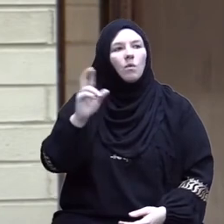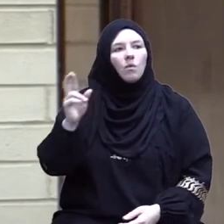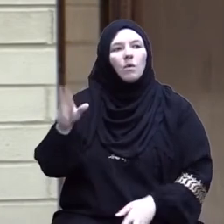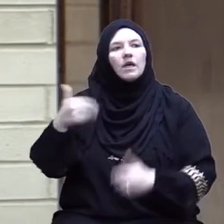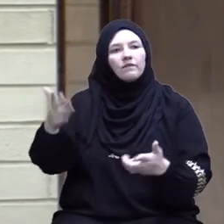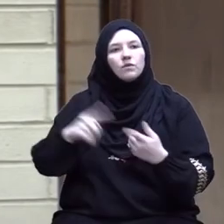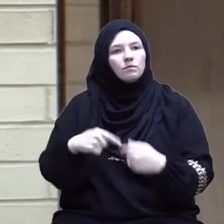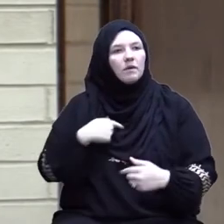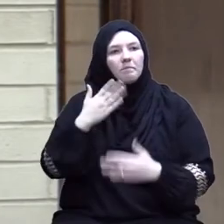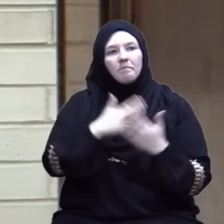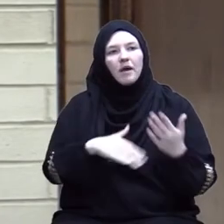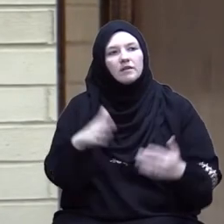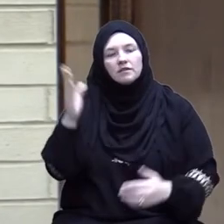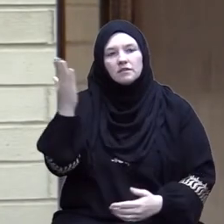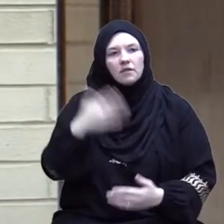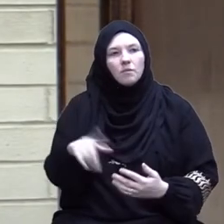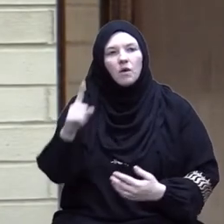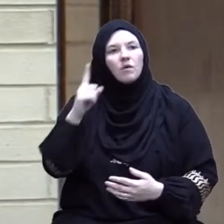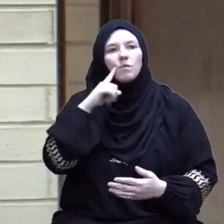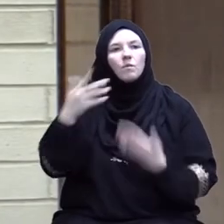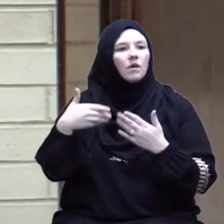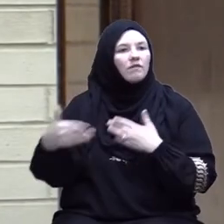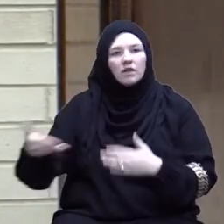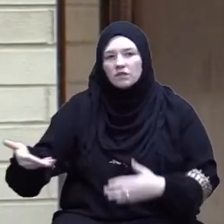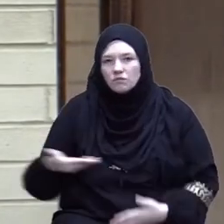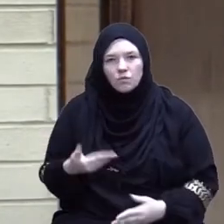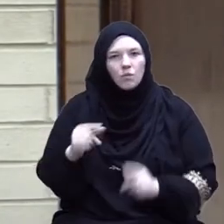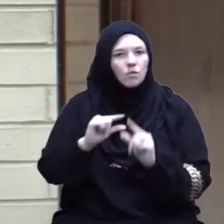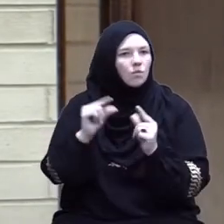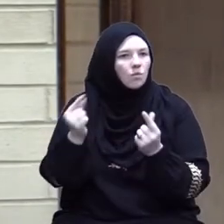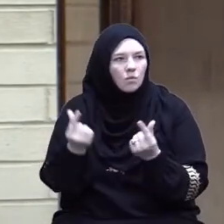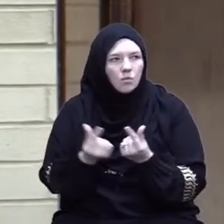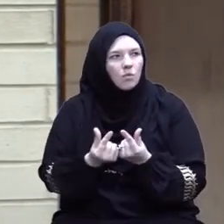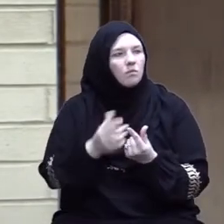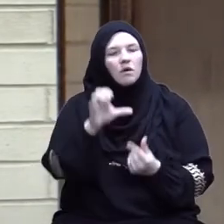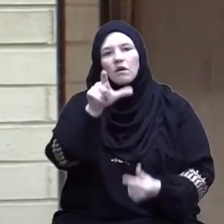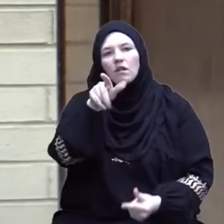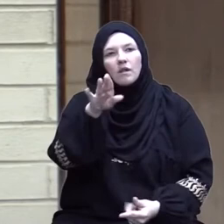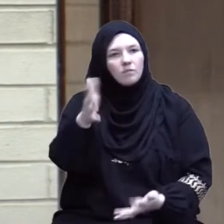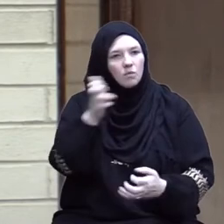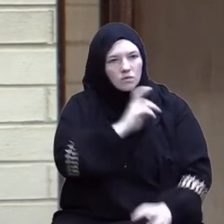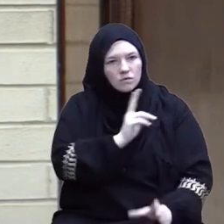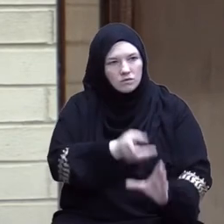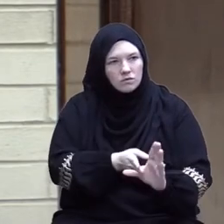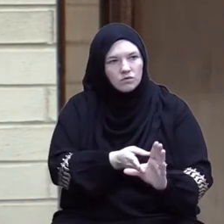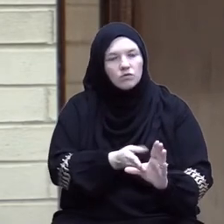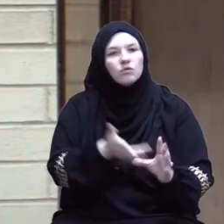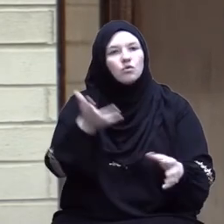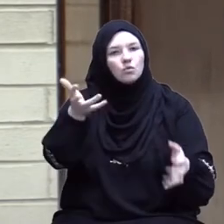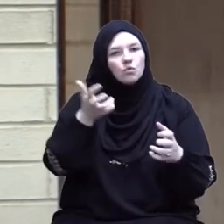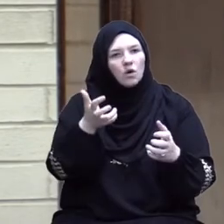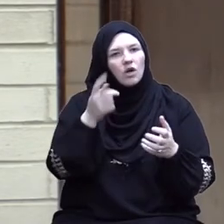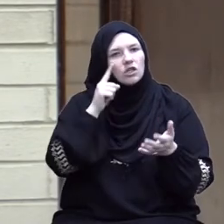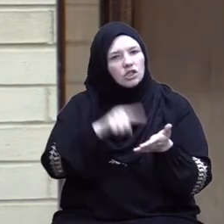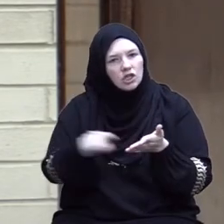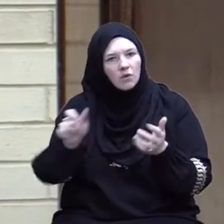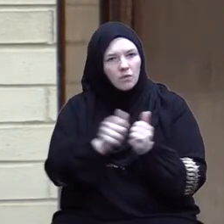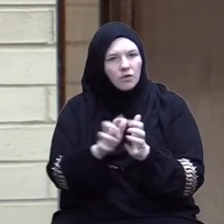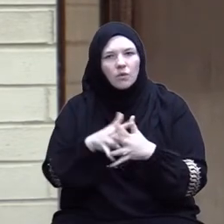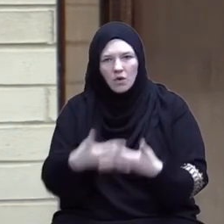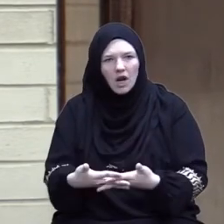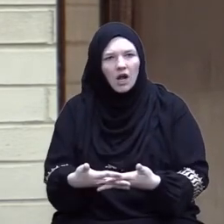by someone, whatever invitation, whatever group, whatever club you want to join, you want to check with the